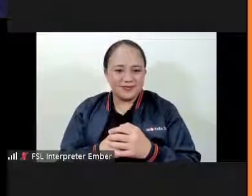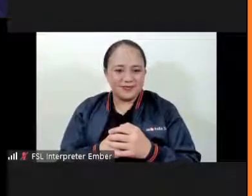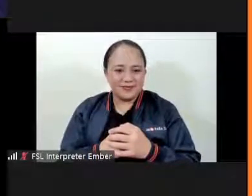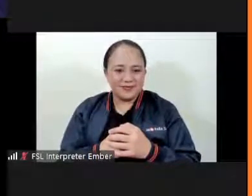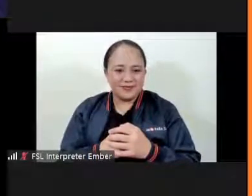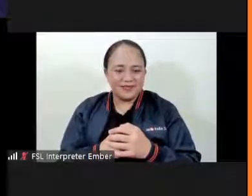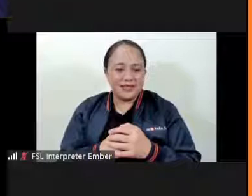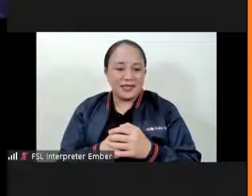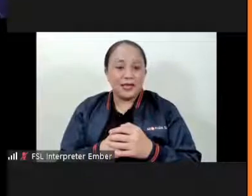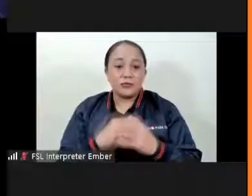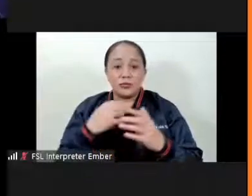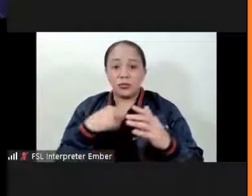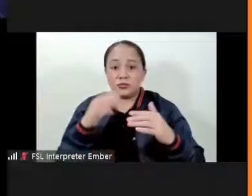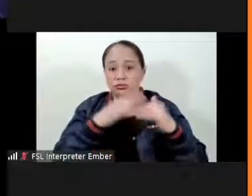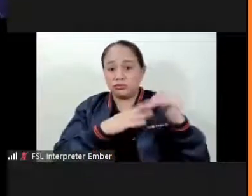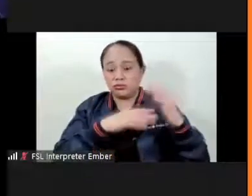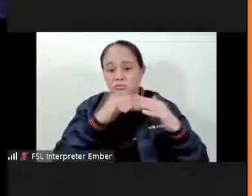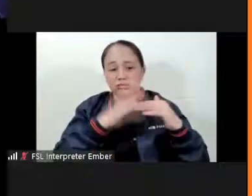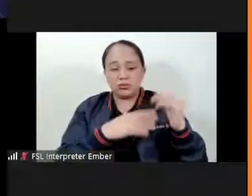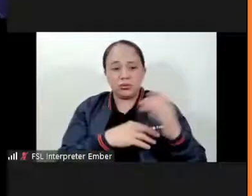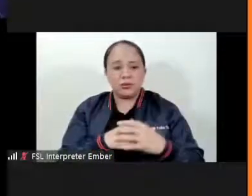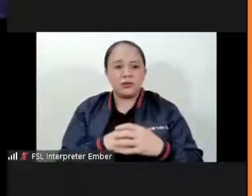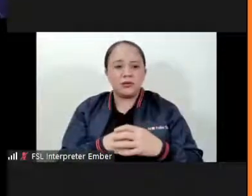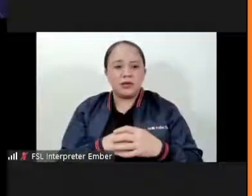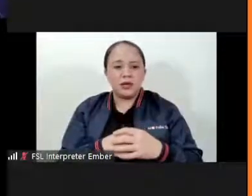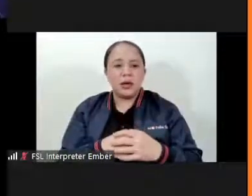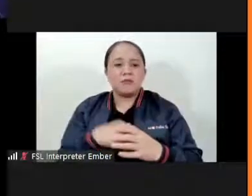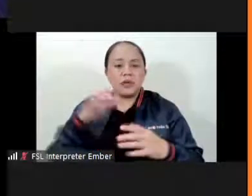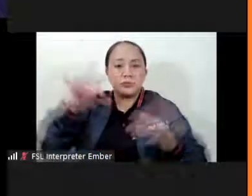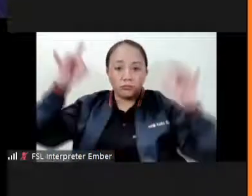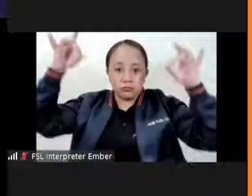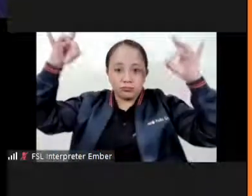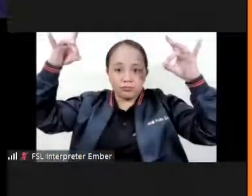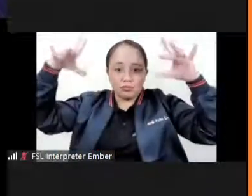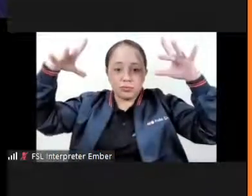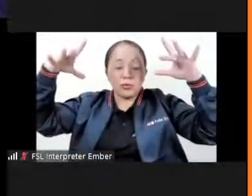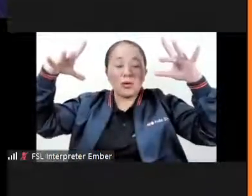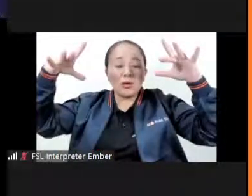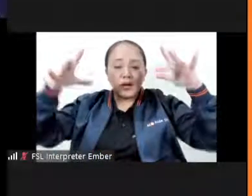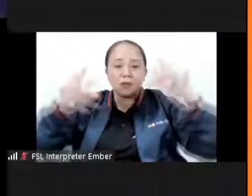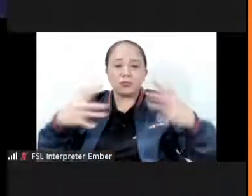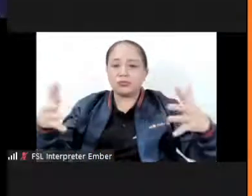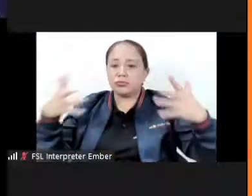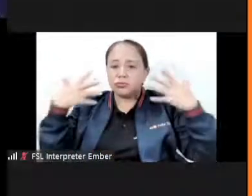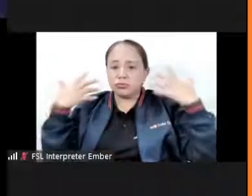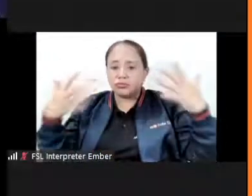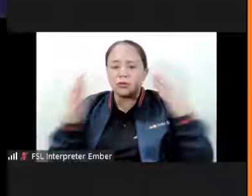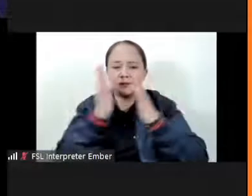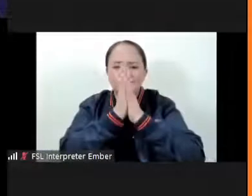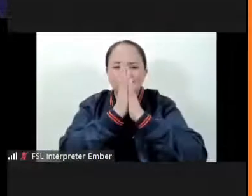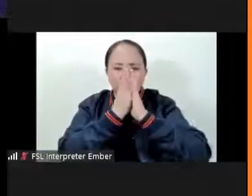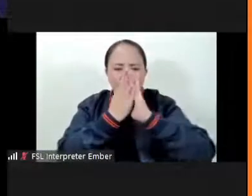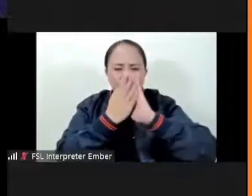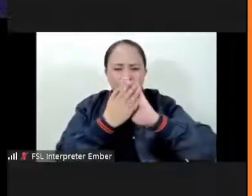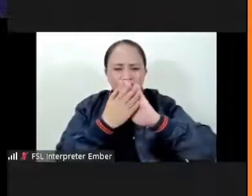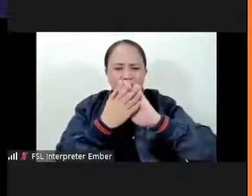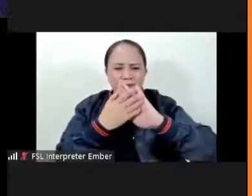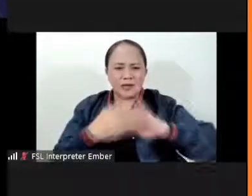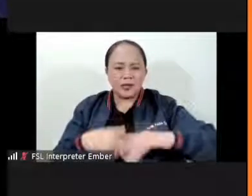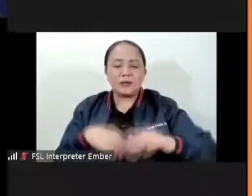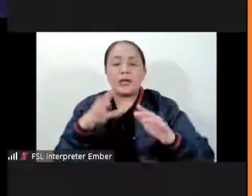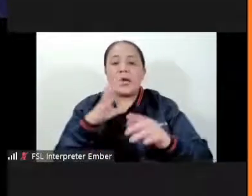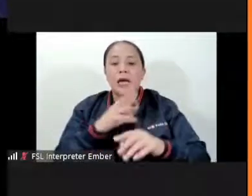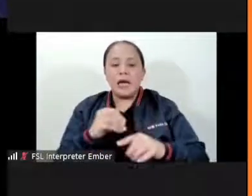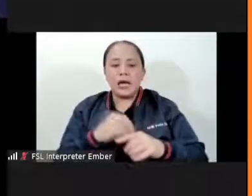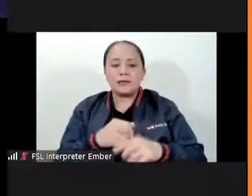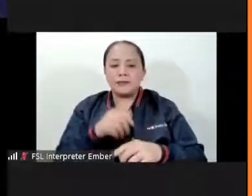For the facility, it should have good lighting and ventilation. It should be quiet, and privacy and safety should